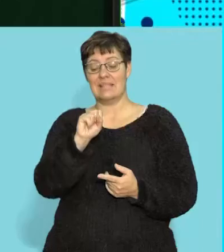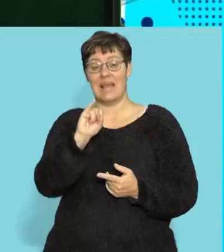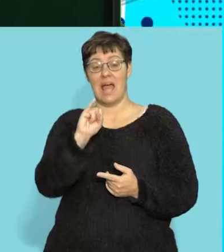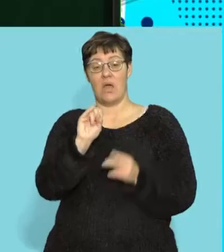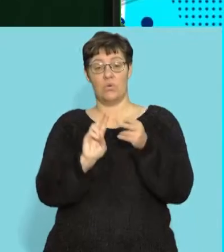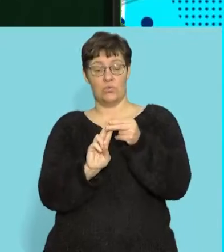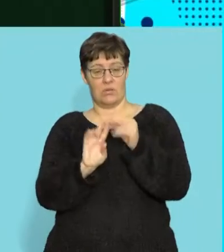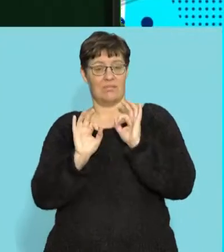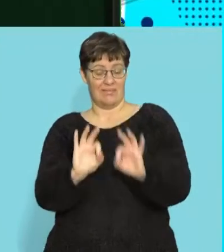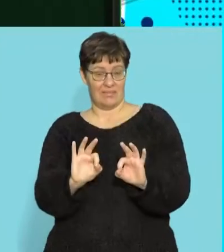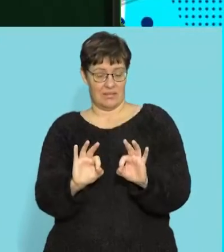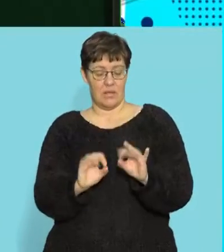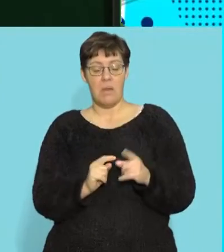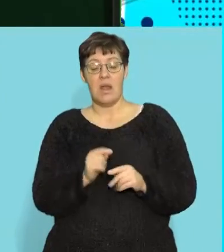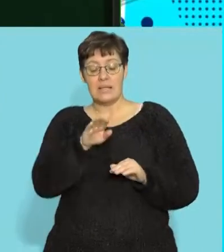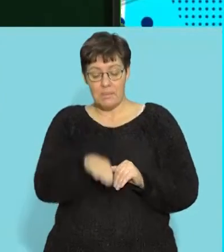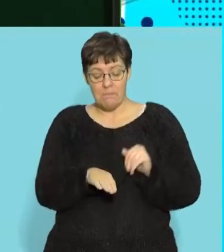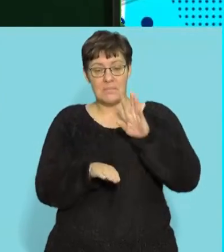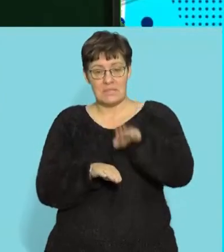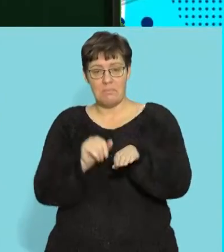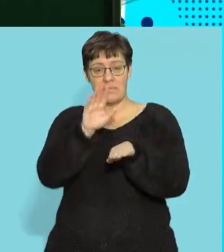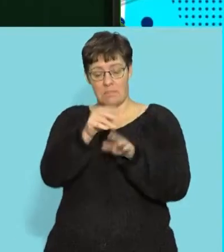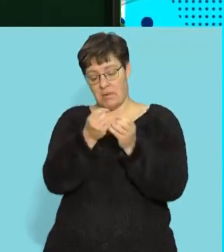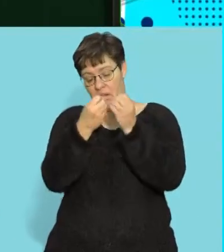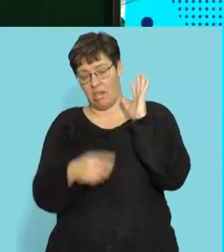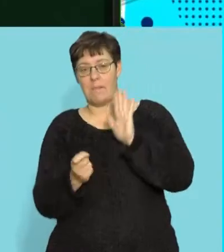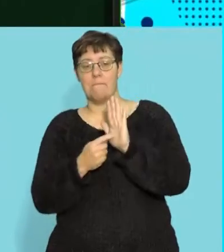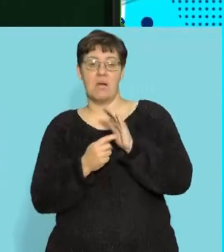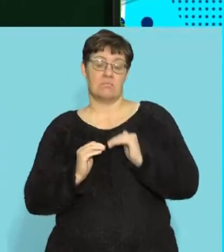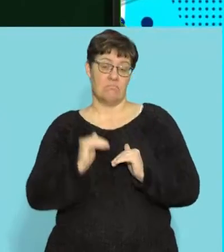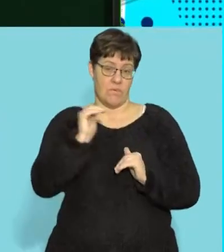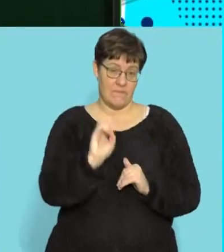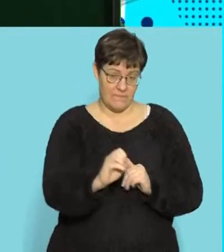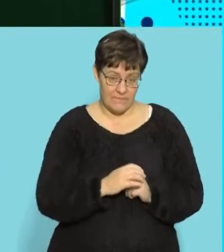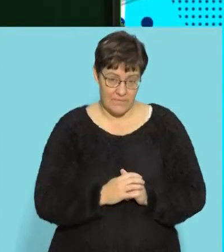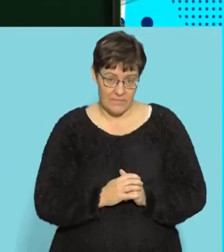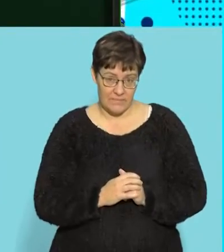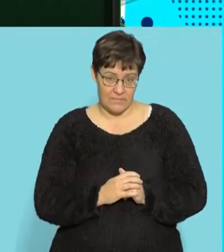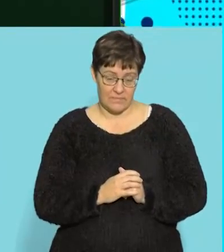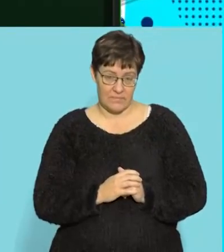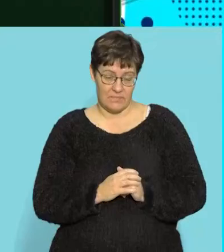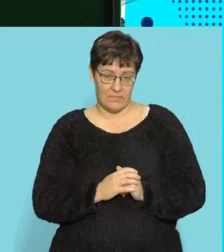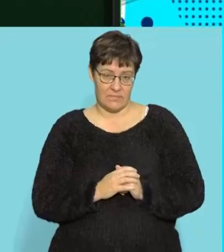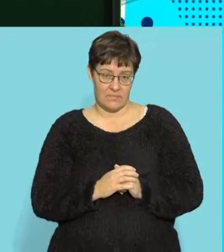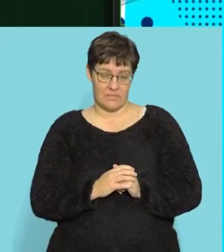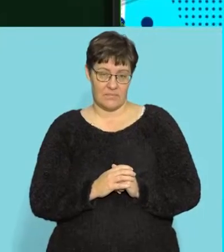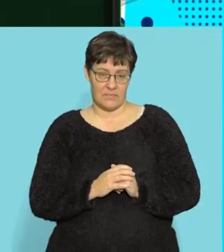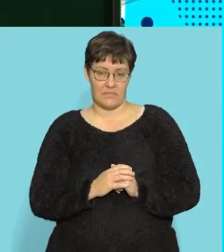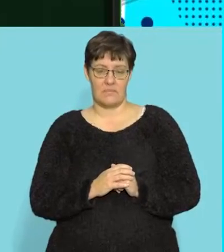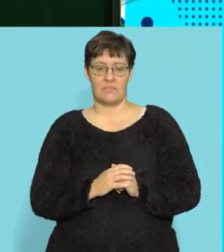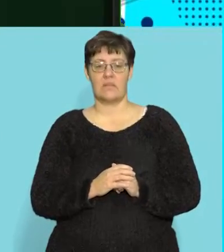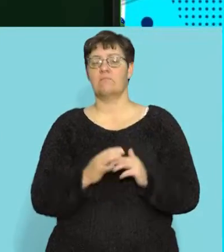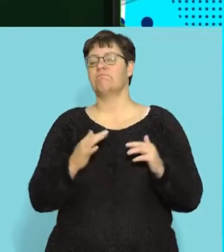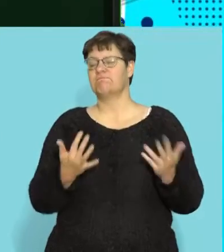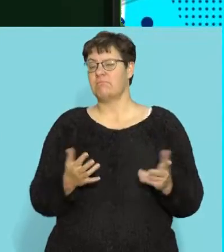SI unit. And then if it's a multi-step type of a problem or a calculation, it will have at least, you know, 4